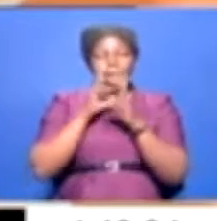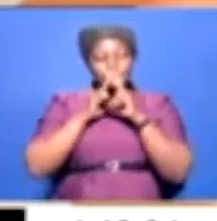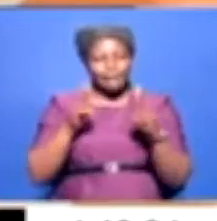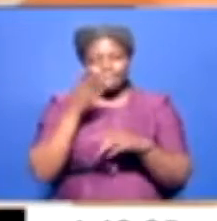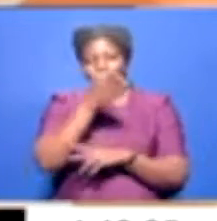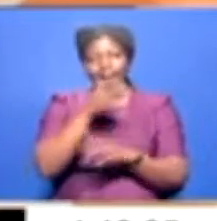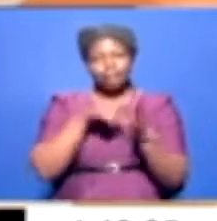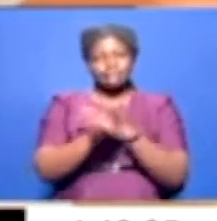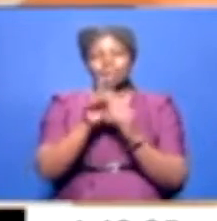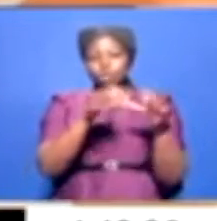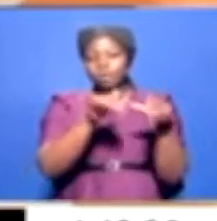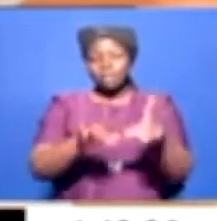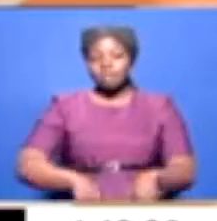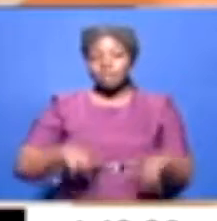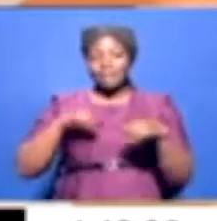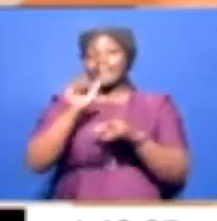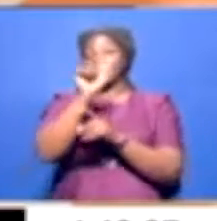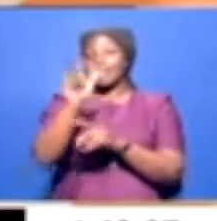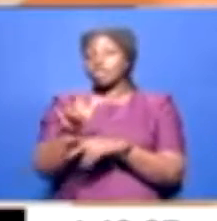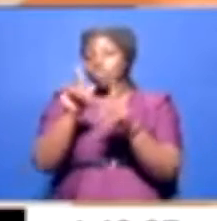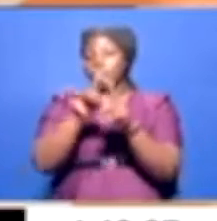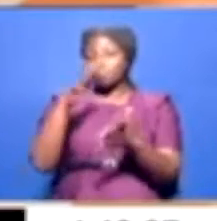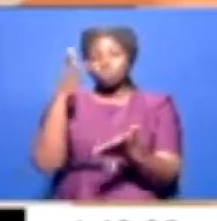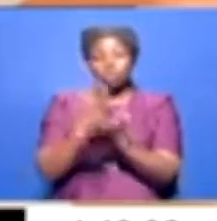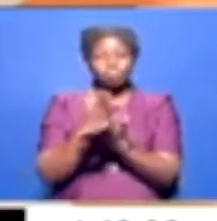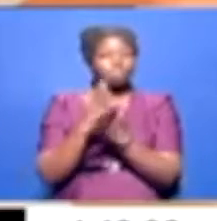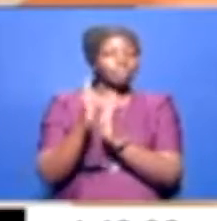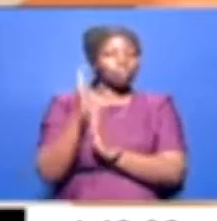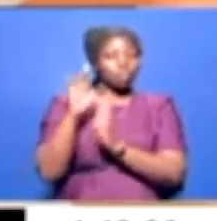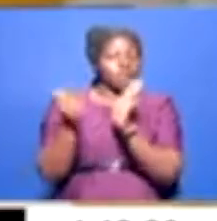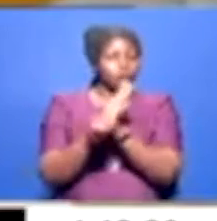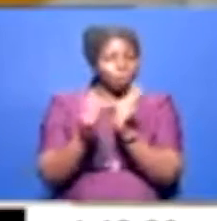well as curb insecurity cases during the electioneering period.